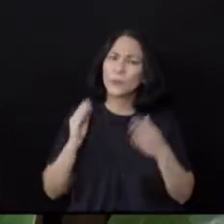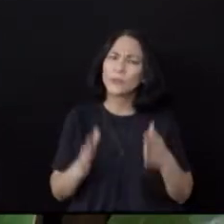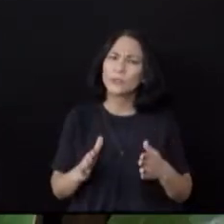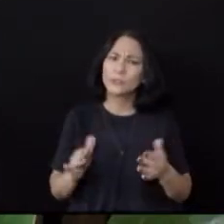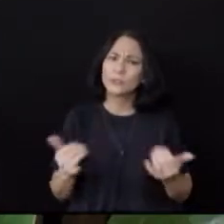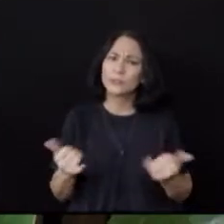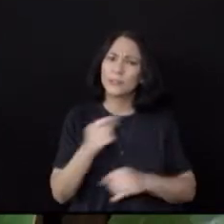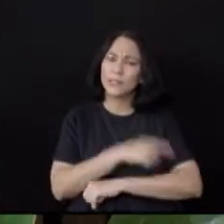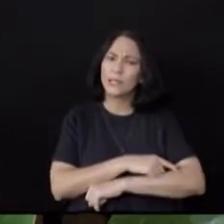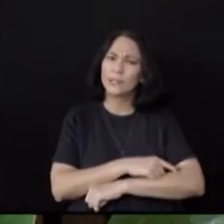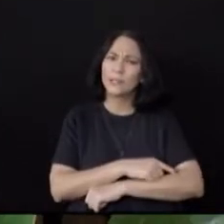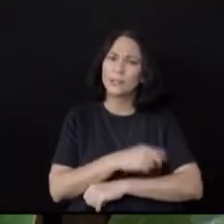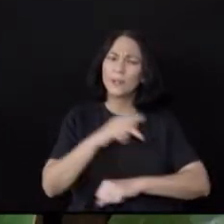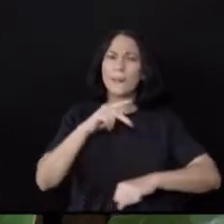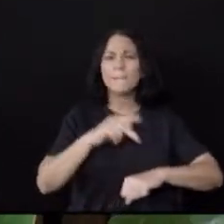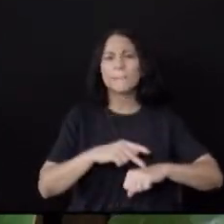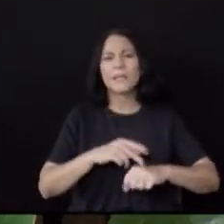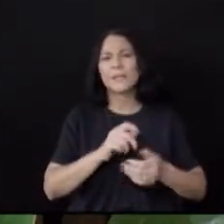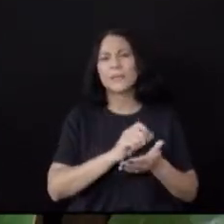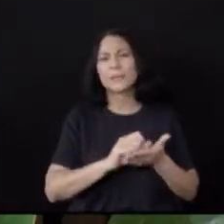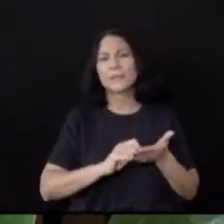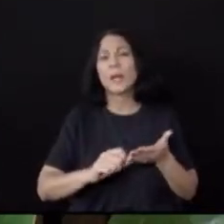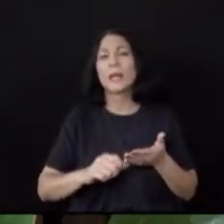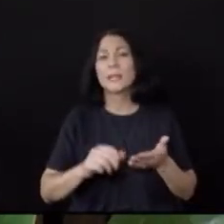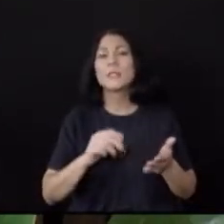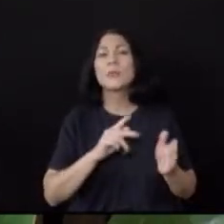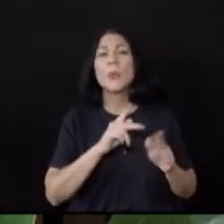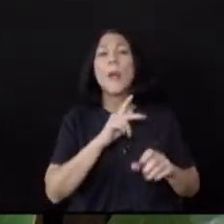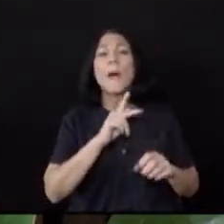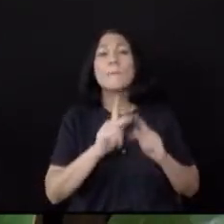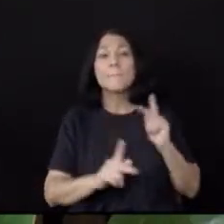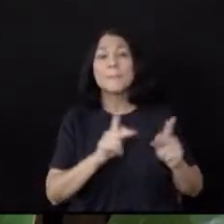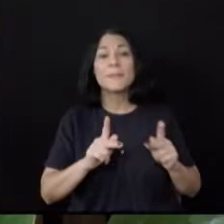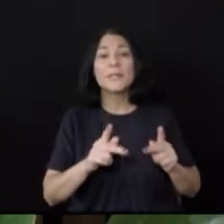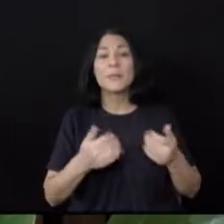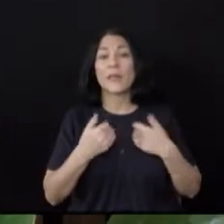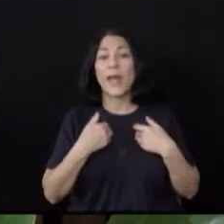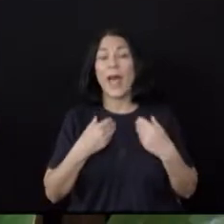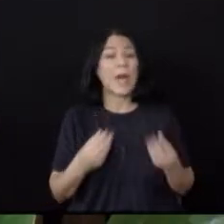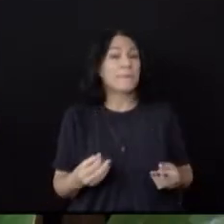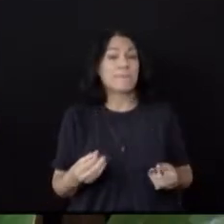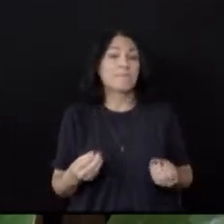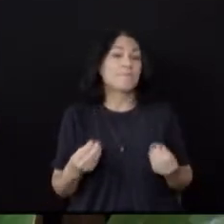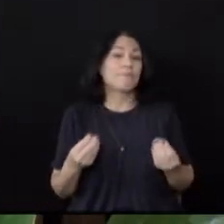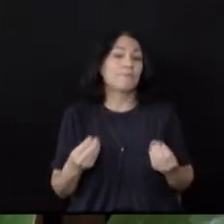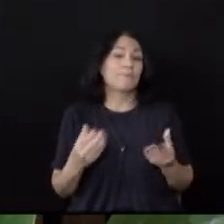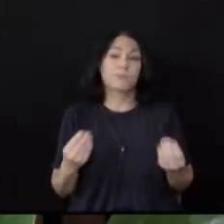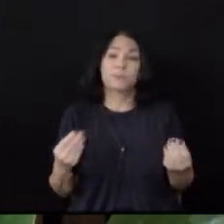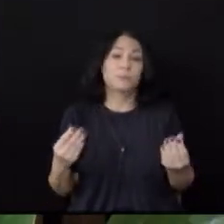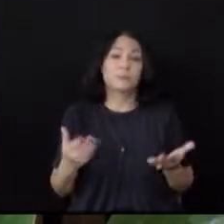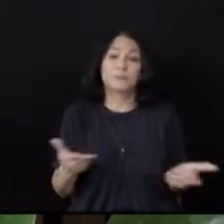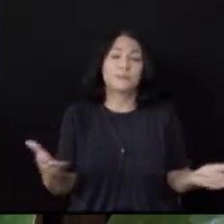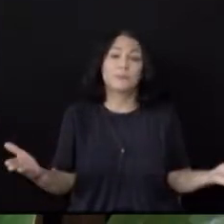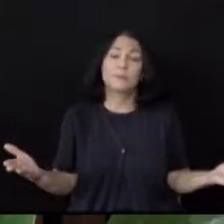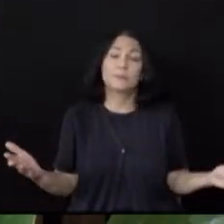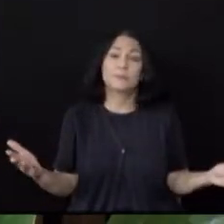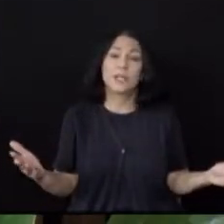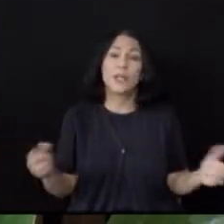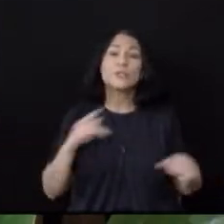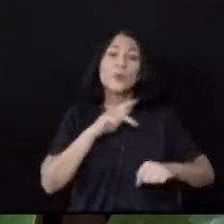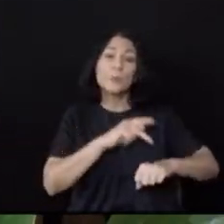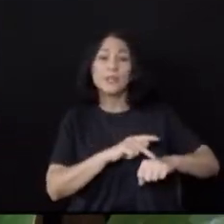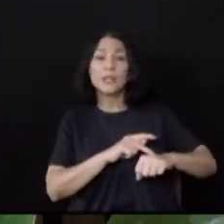You know, Peter was writing to people who had plenty in their lives they knew they could not control. And so Peter, as a vessel of